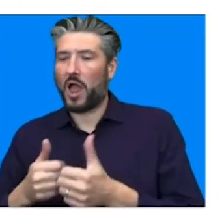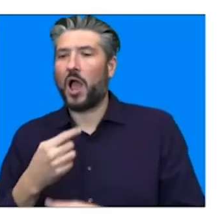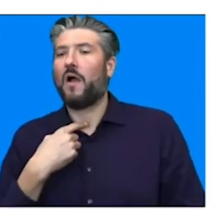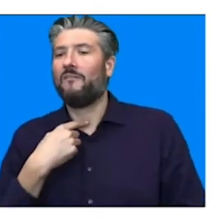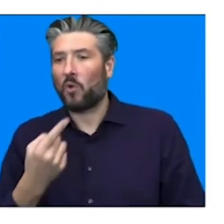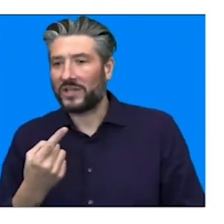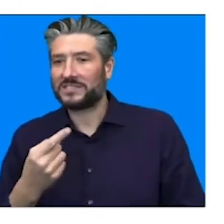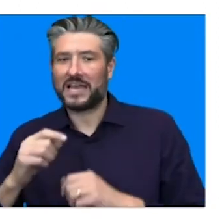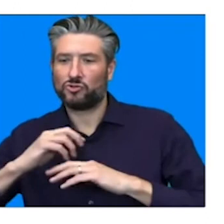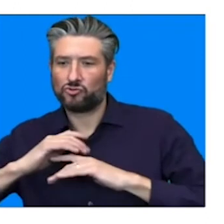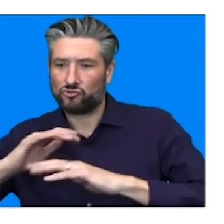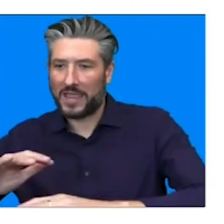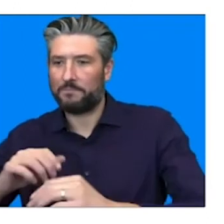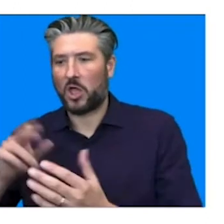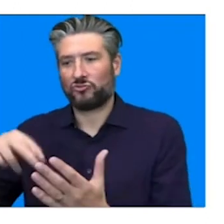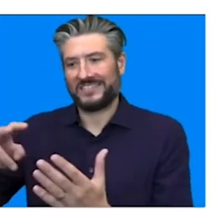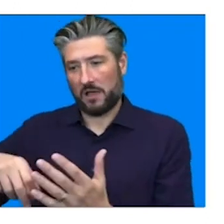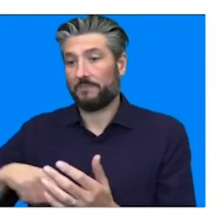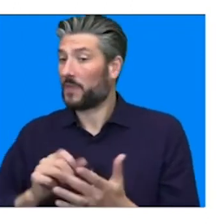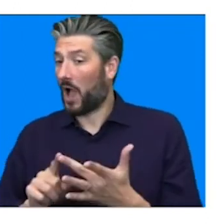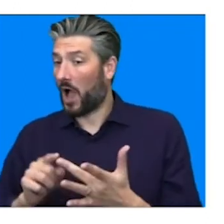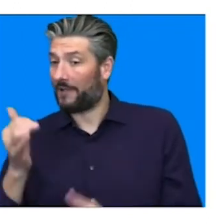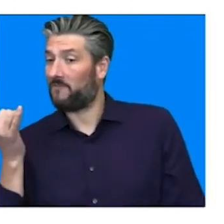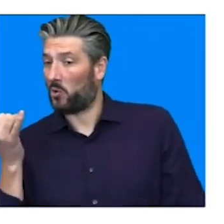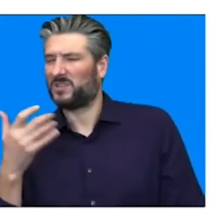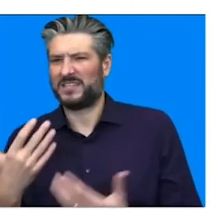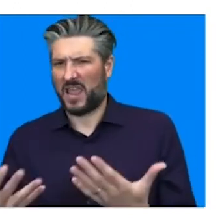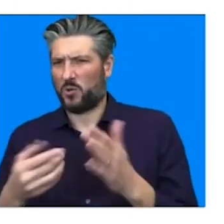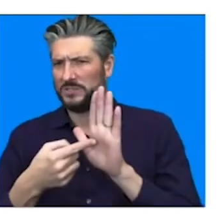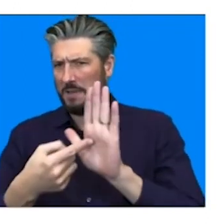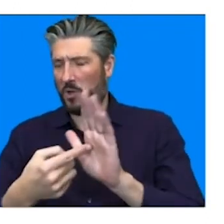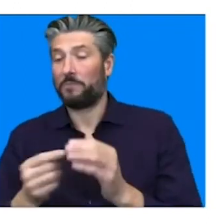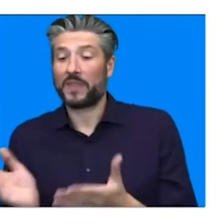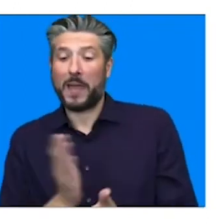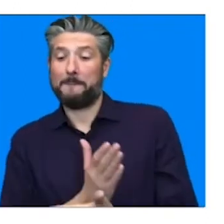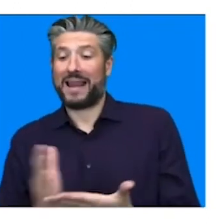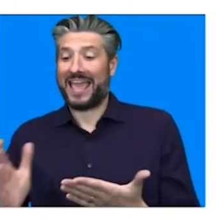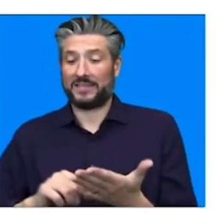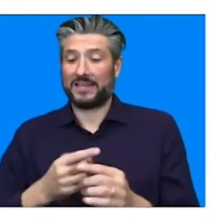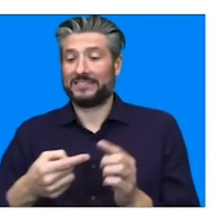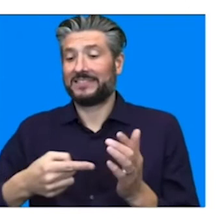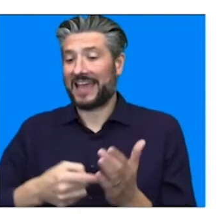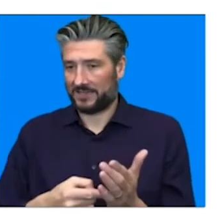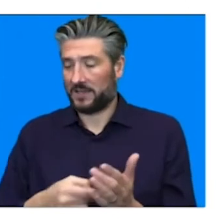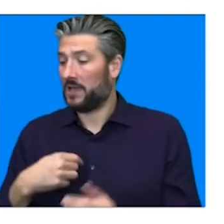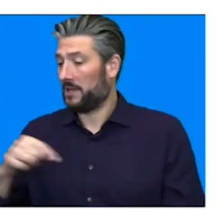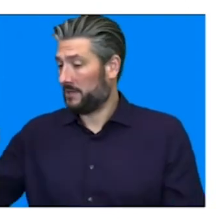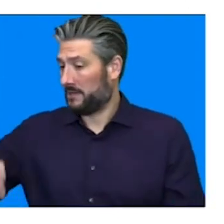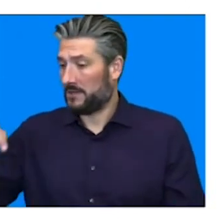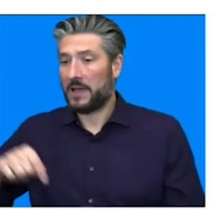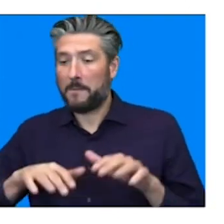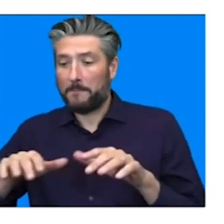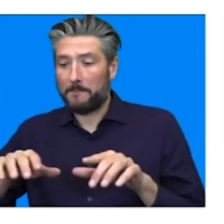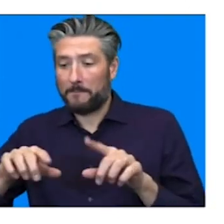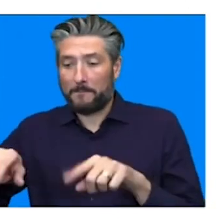iPhone. So this is a book in plain text. I press play. Taken as a whole, the cumulative effect of